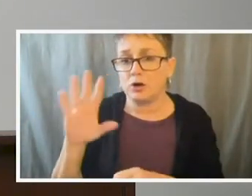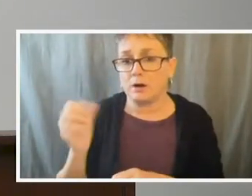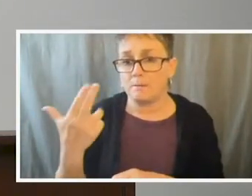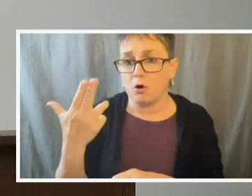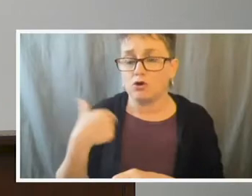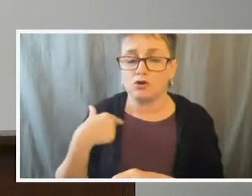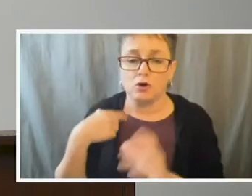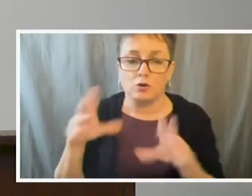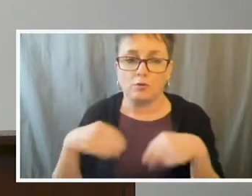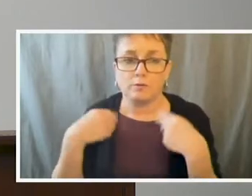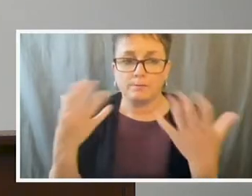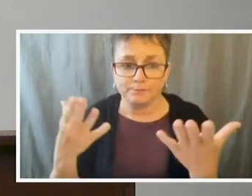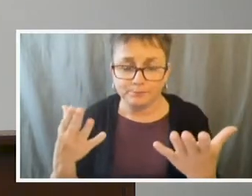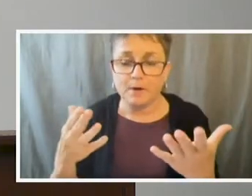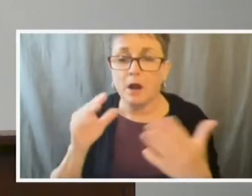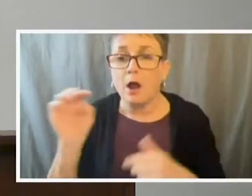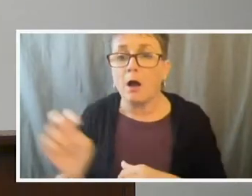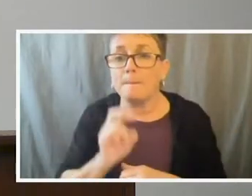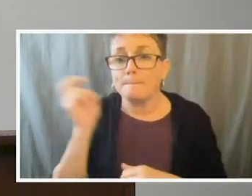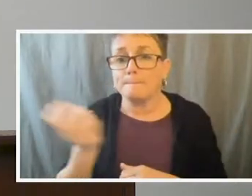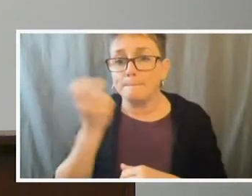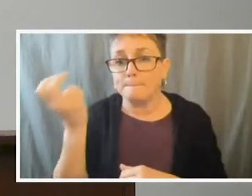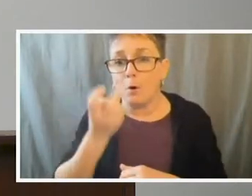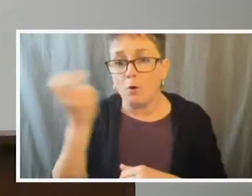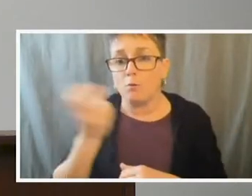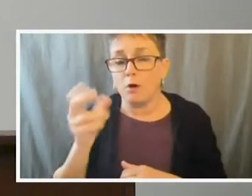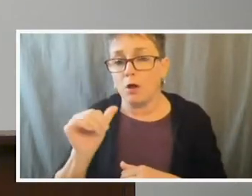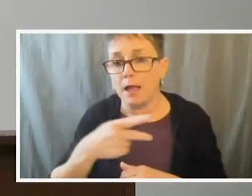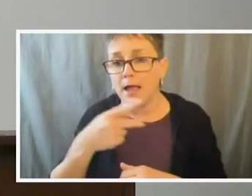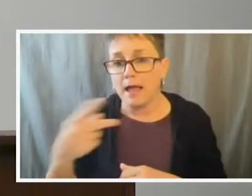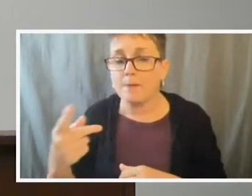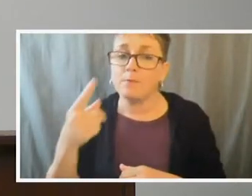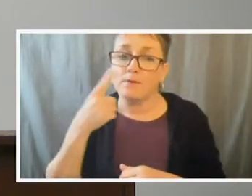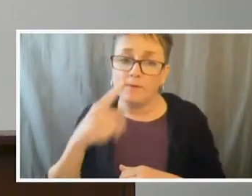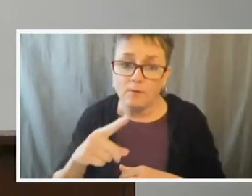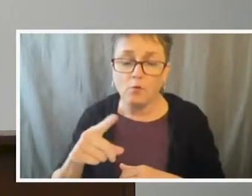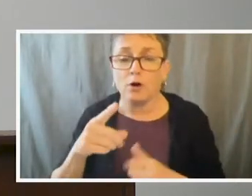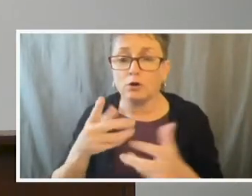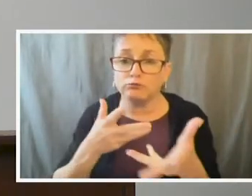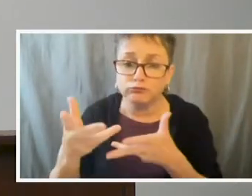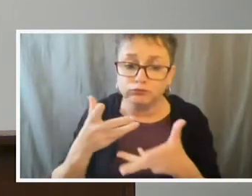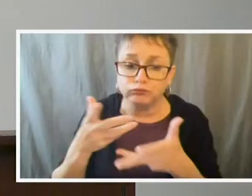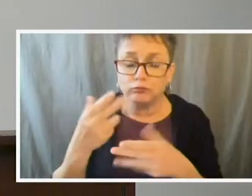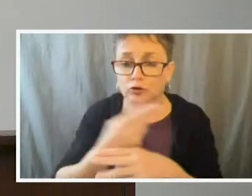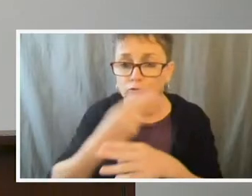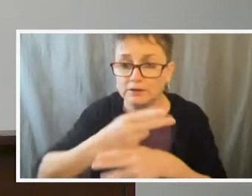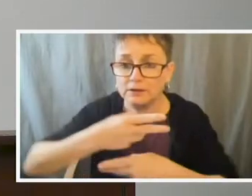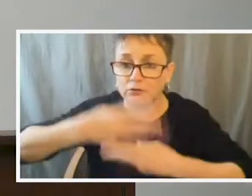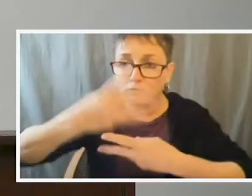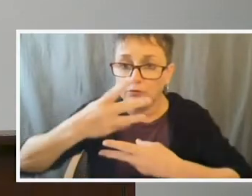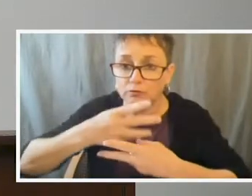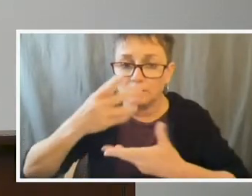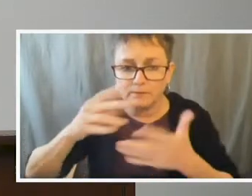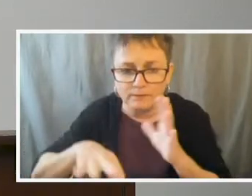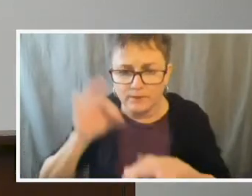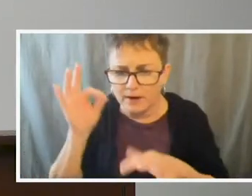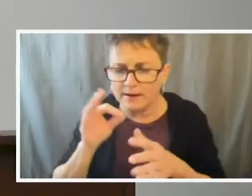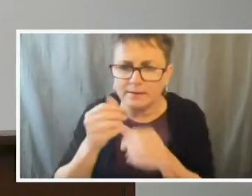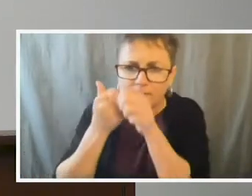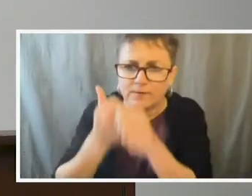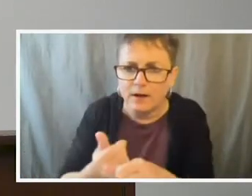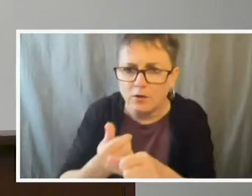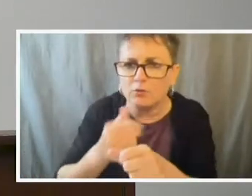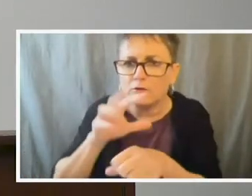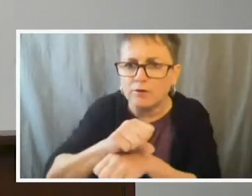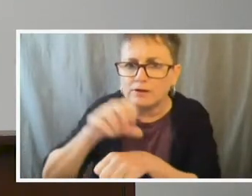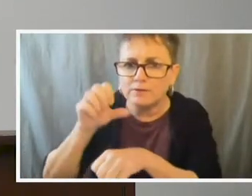Link mobile app, which provides a user-friendly interface for making, canceling, and monitoring reservations. Customers can also update their information and